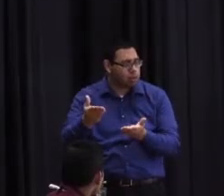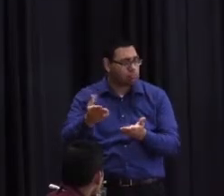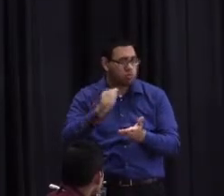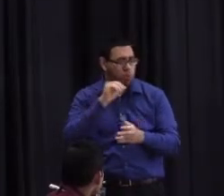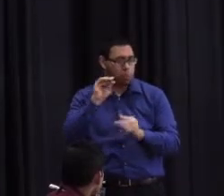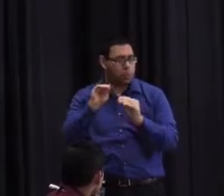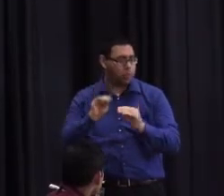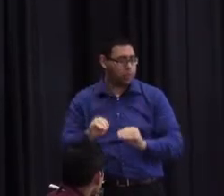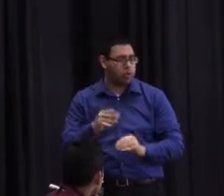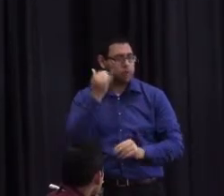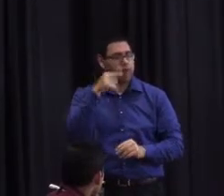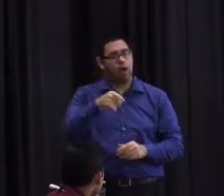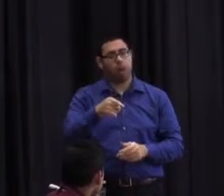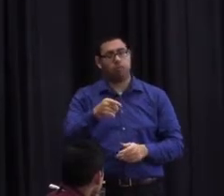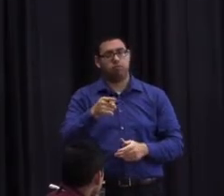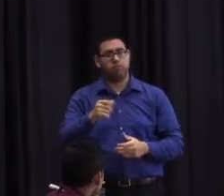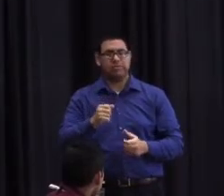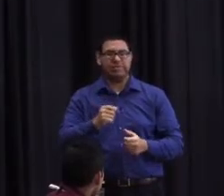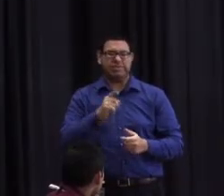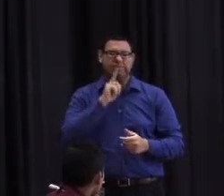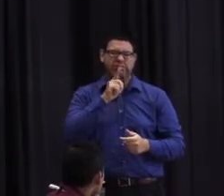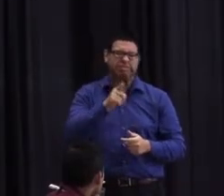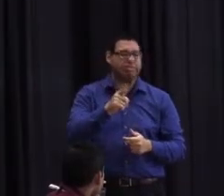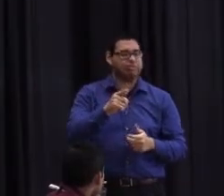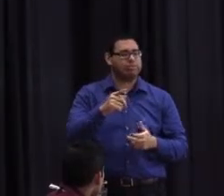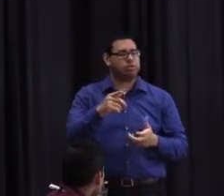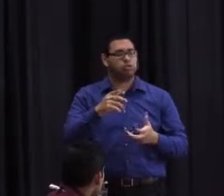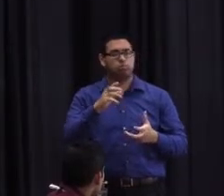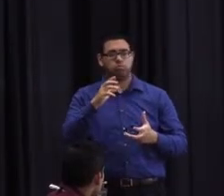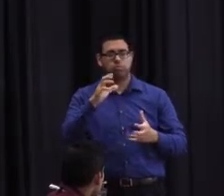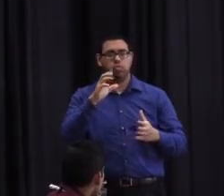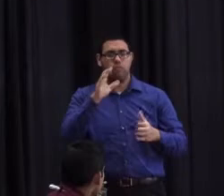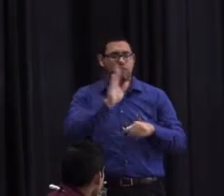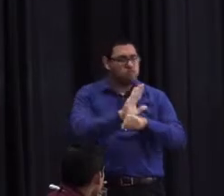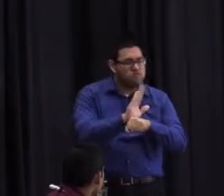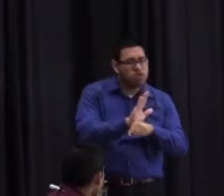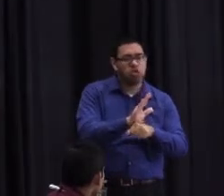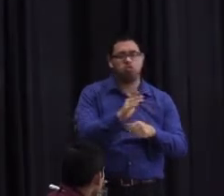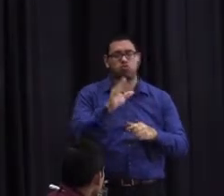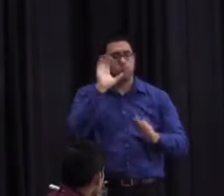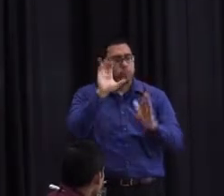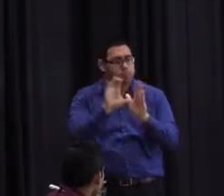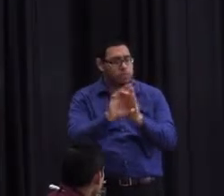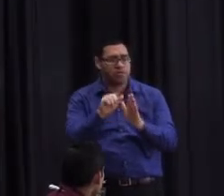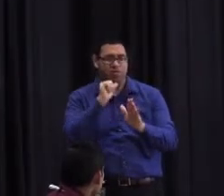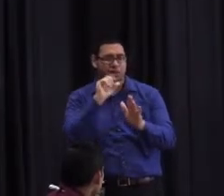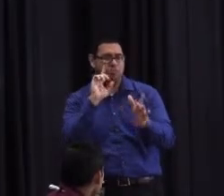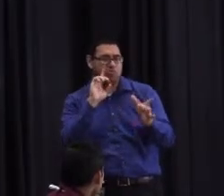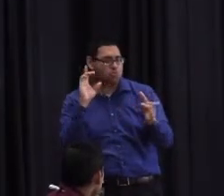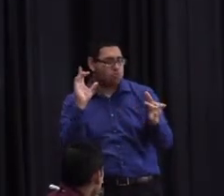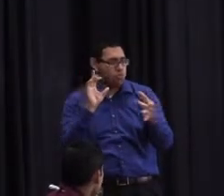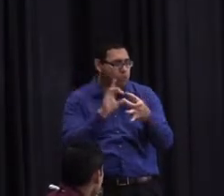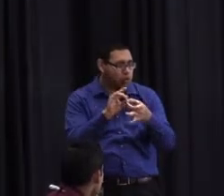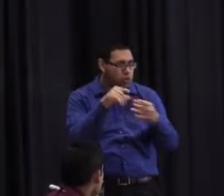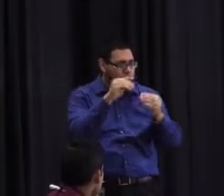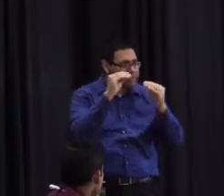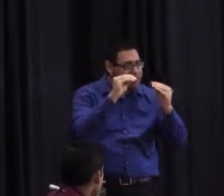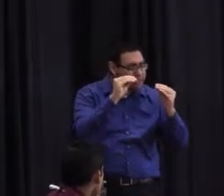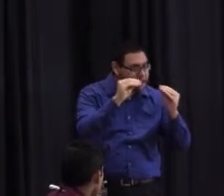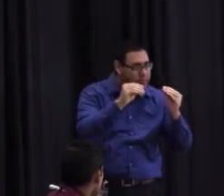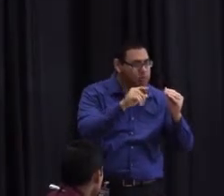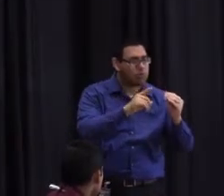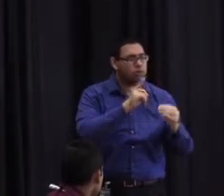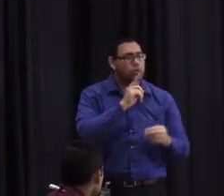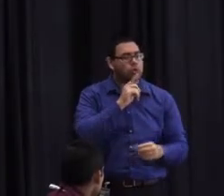If you have extraneous video, audio, graphics, and all of this stuff that is not directly relevant to what you're teaching, you